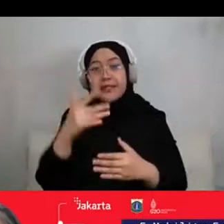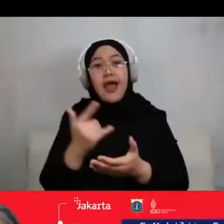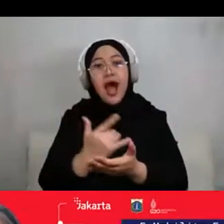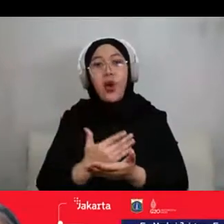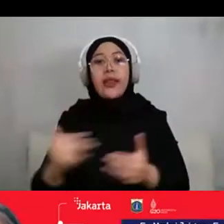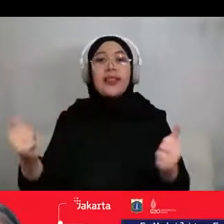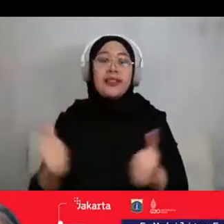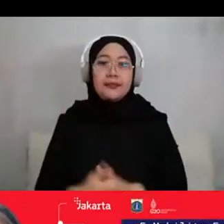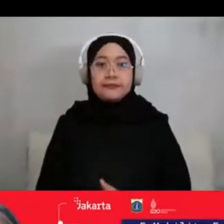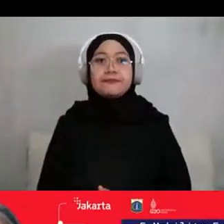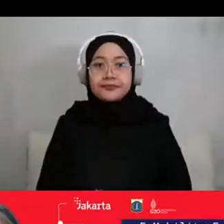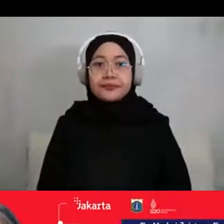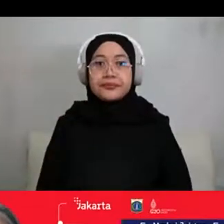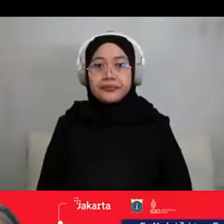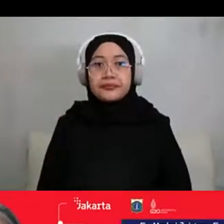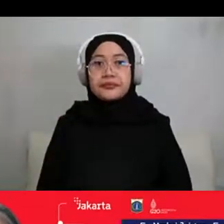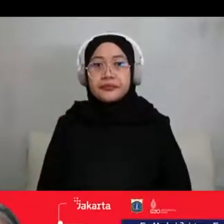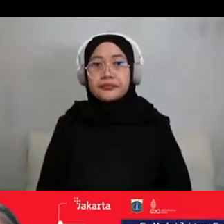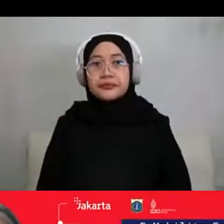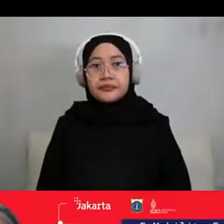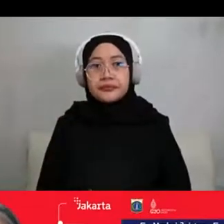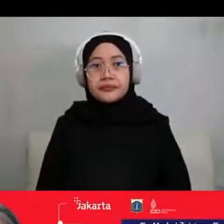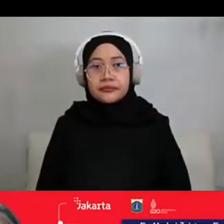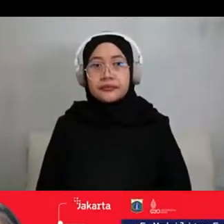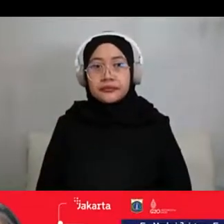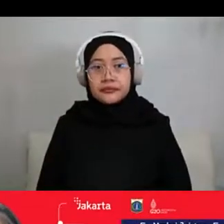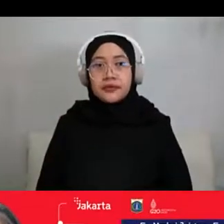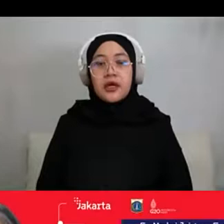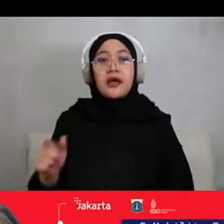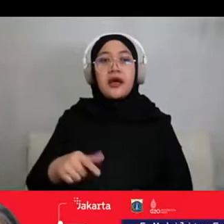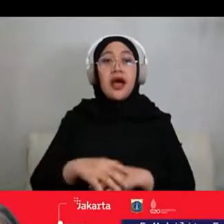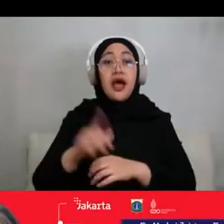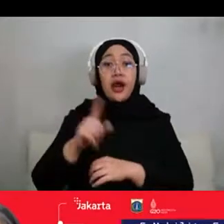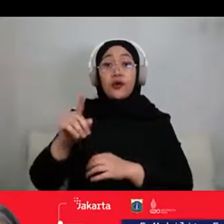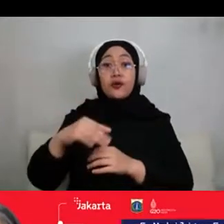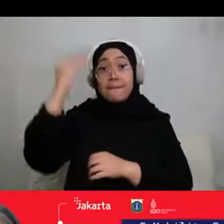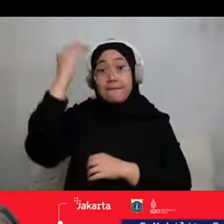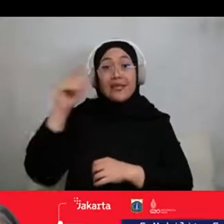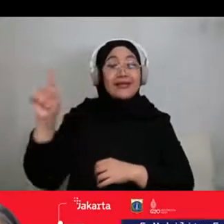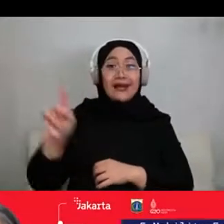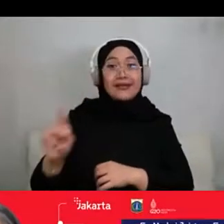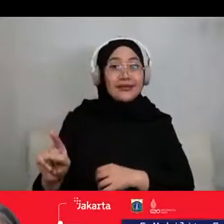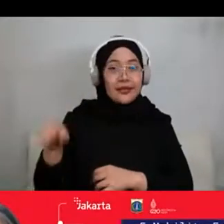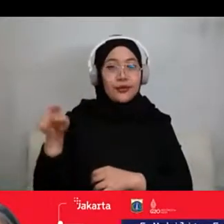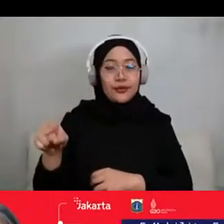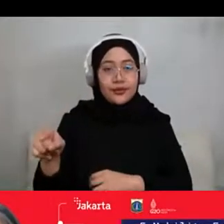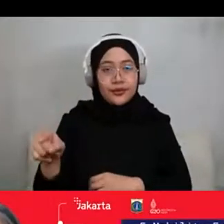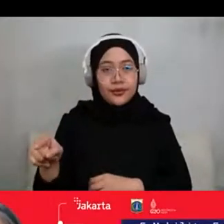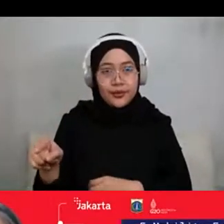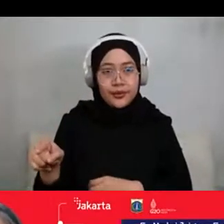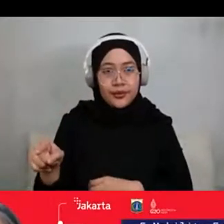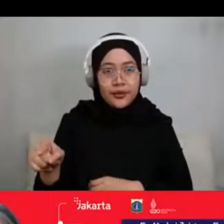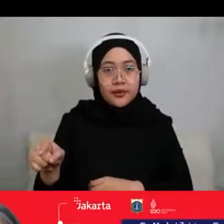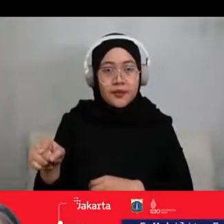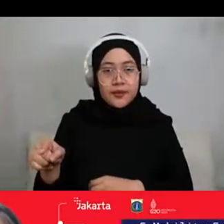And one beauty of electric vehicles is that if your motor time life is over, you can replace a new motor. When